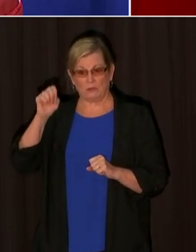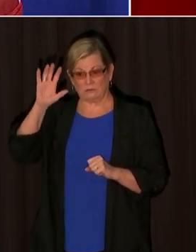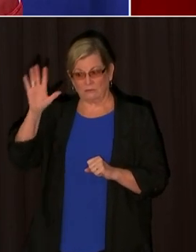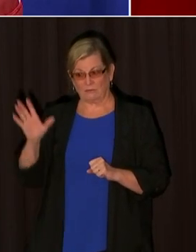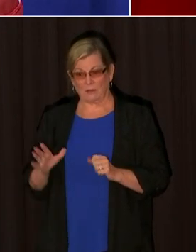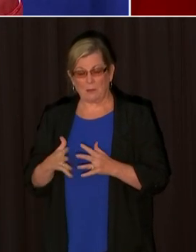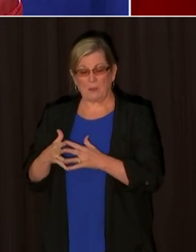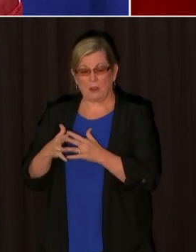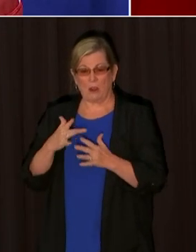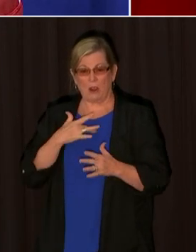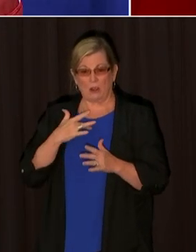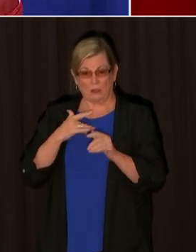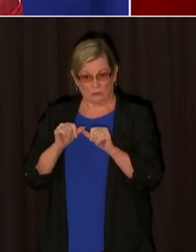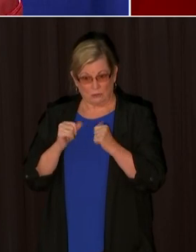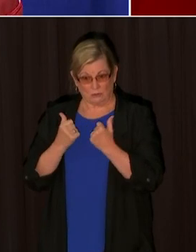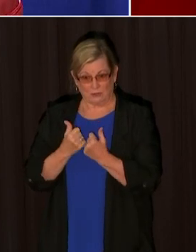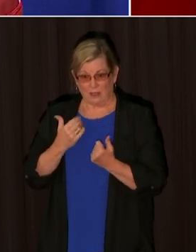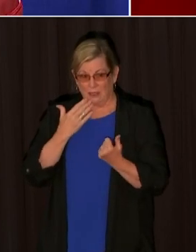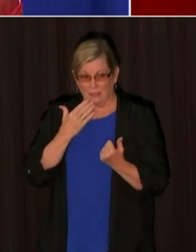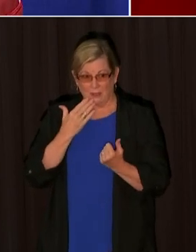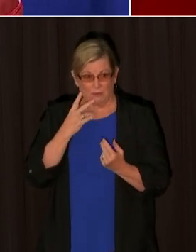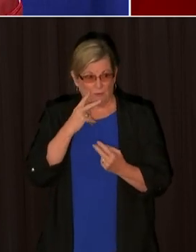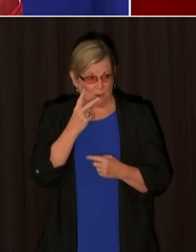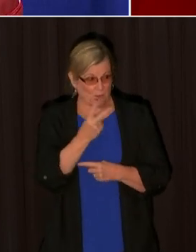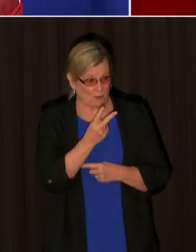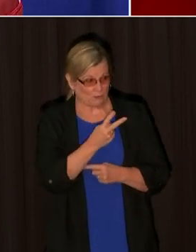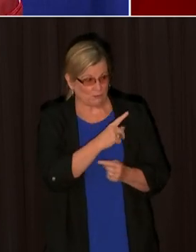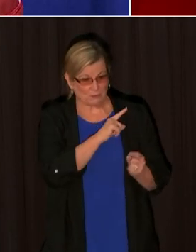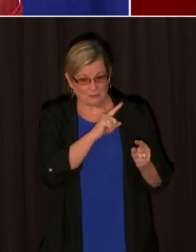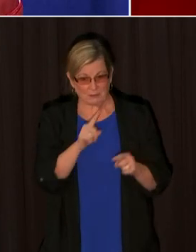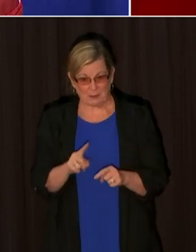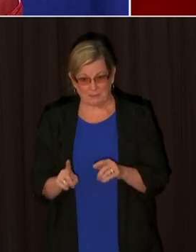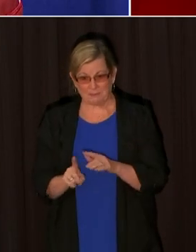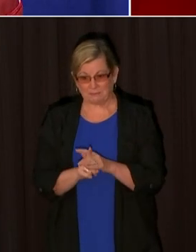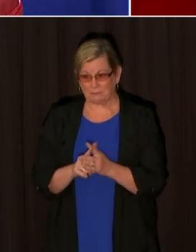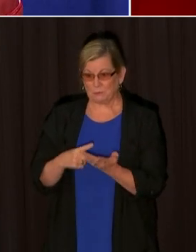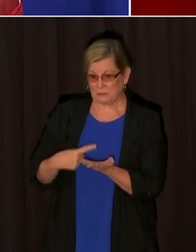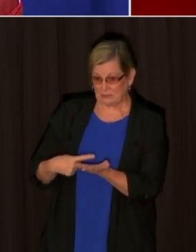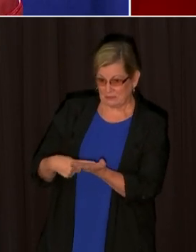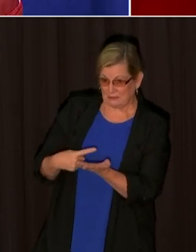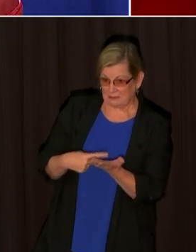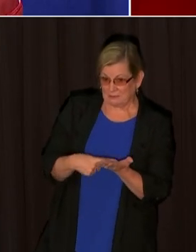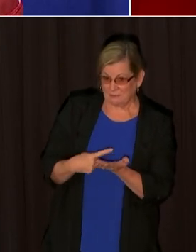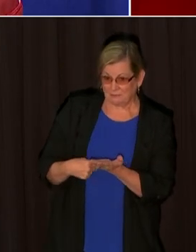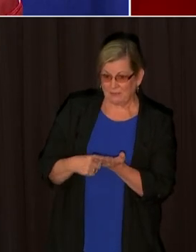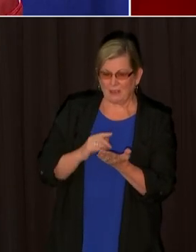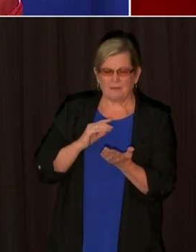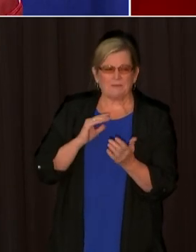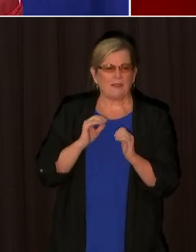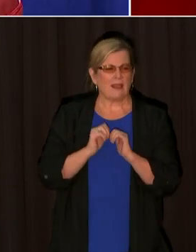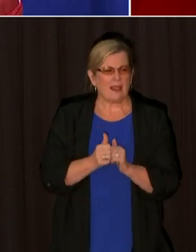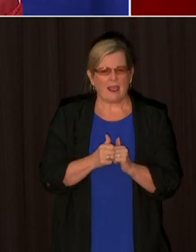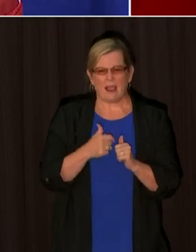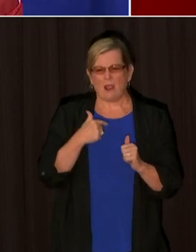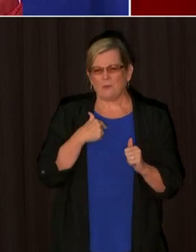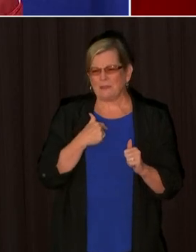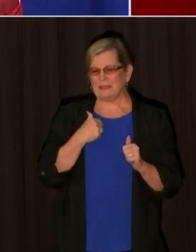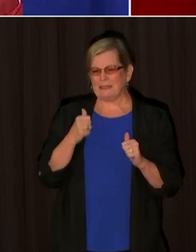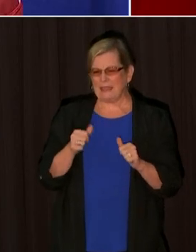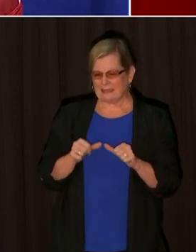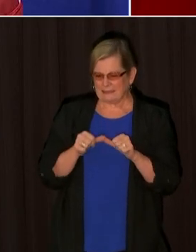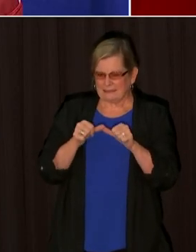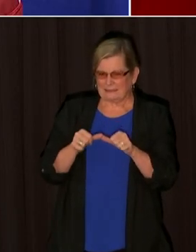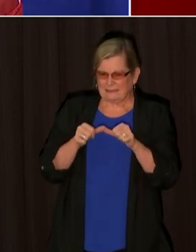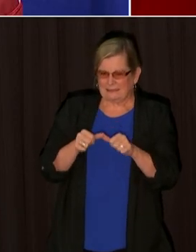of them, who are going to discuss with us how to keep